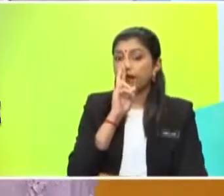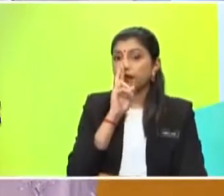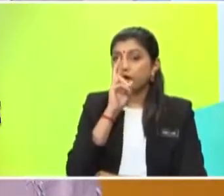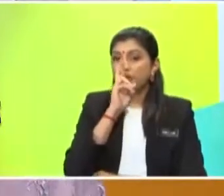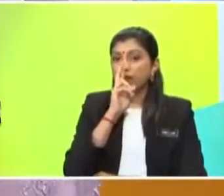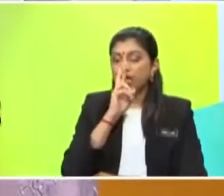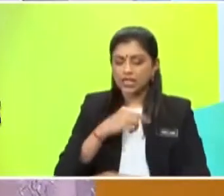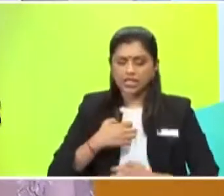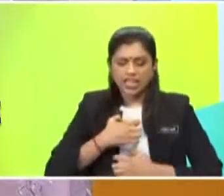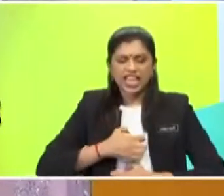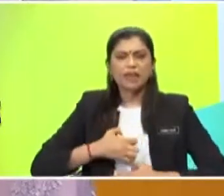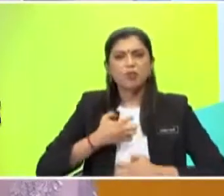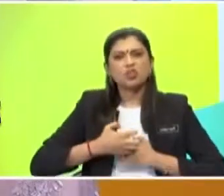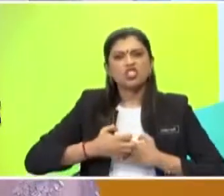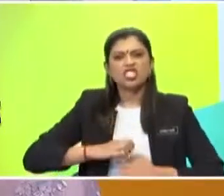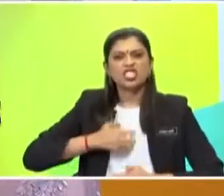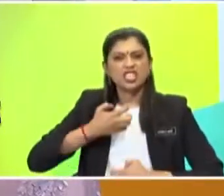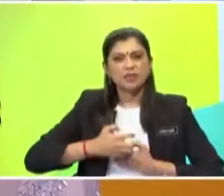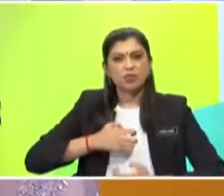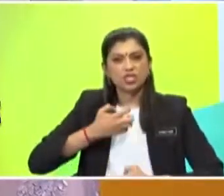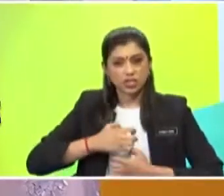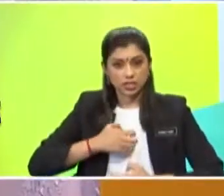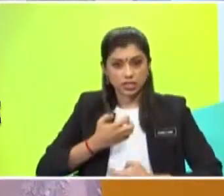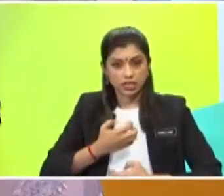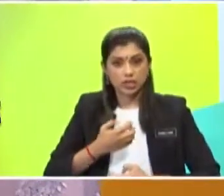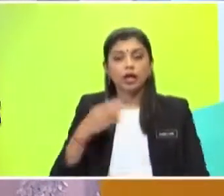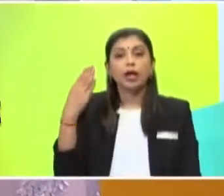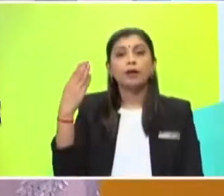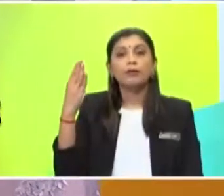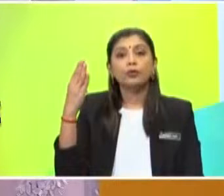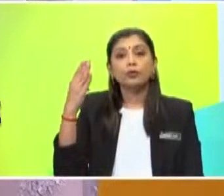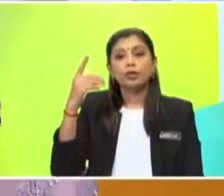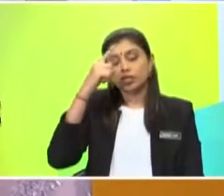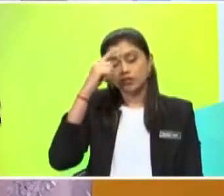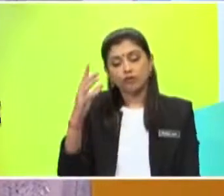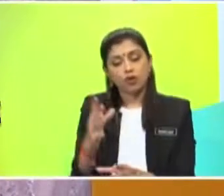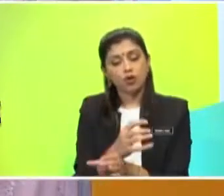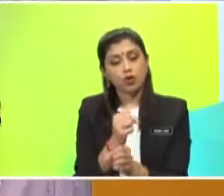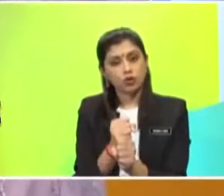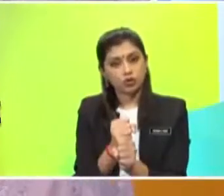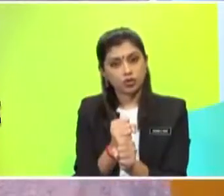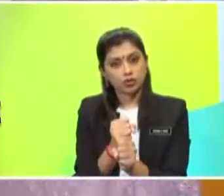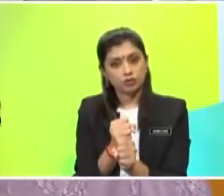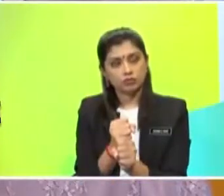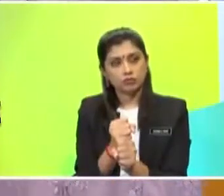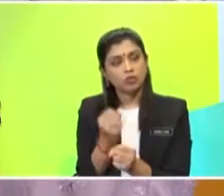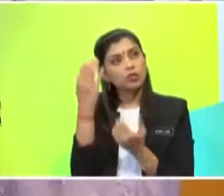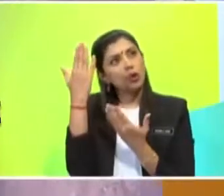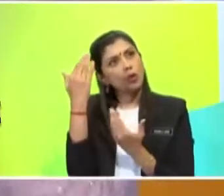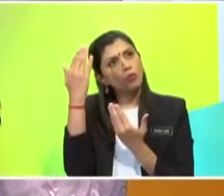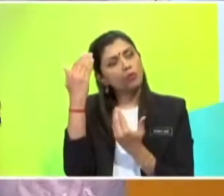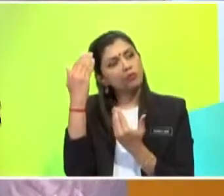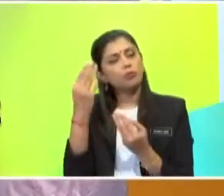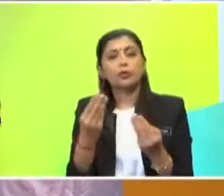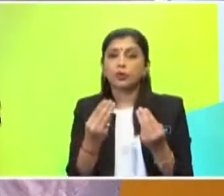emotions. And last but not least, blue color is always for conclusion, sharing your wish and your hopes. So, having said that,